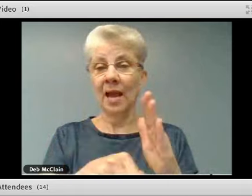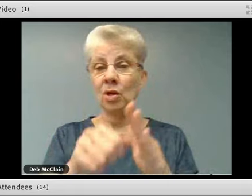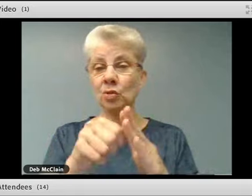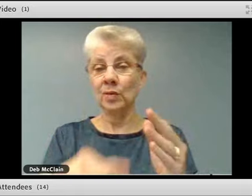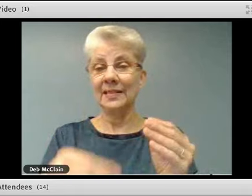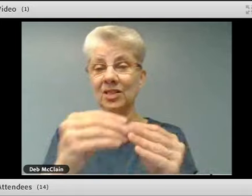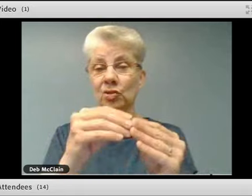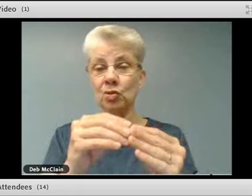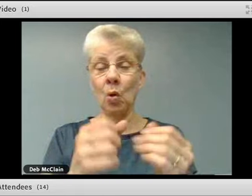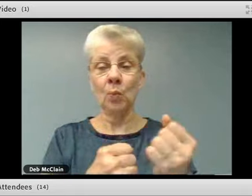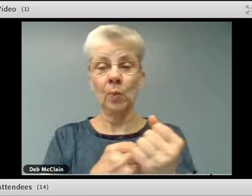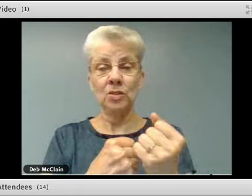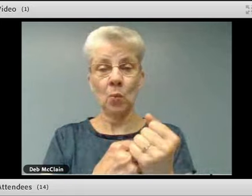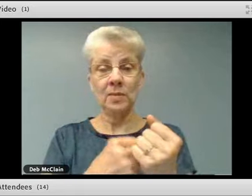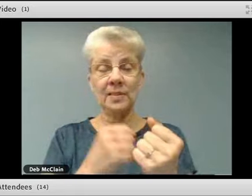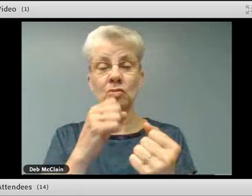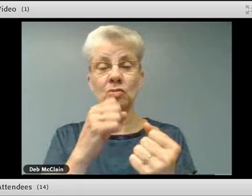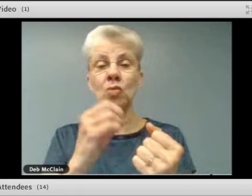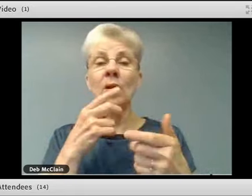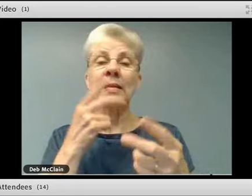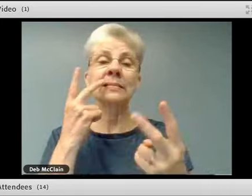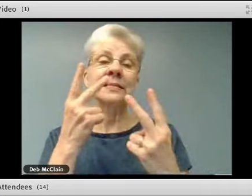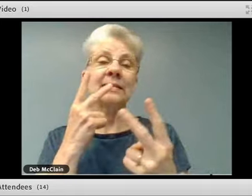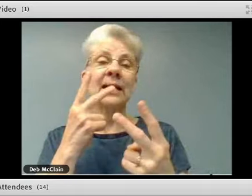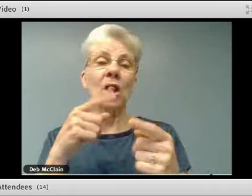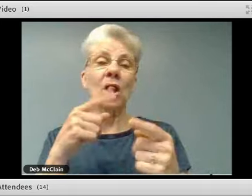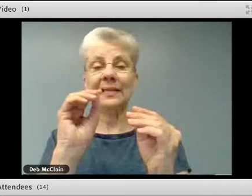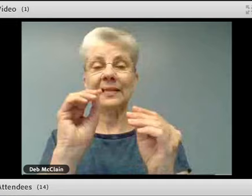resources. So let's take a look at the teaching guide.